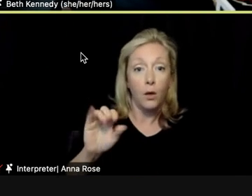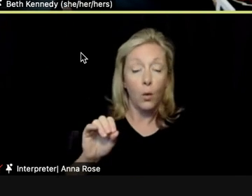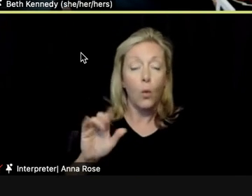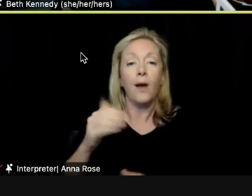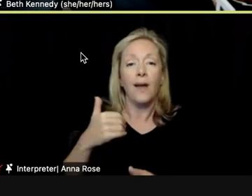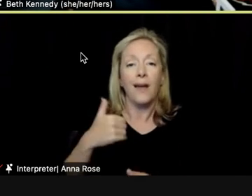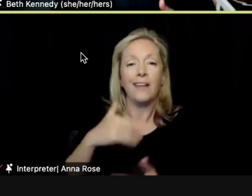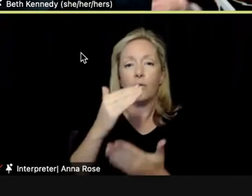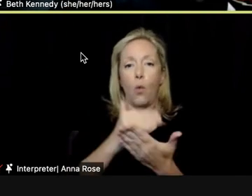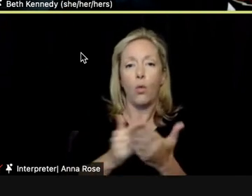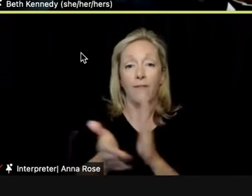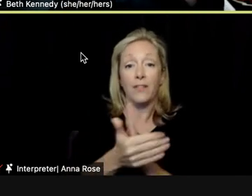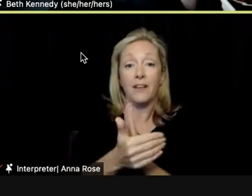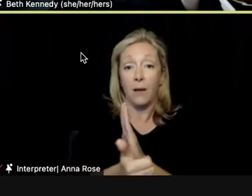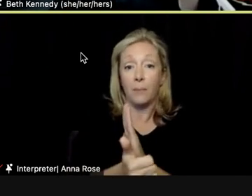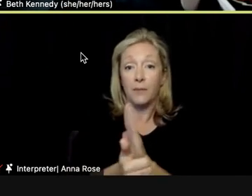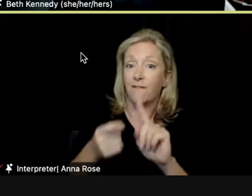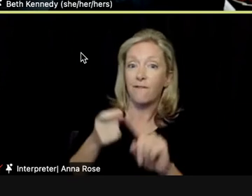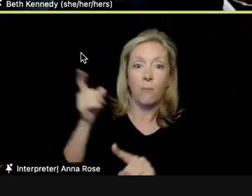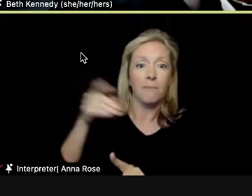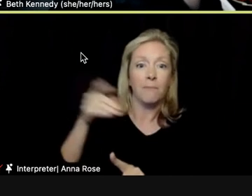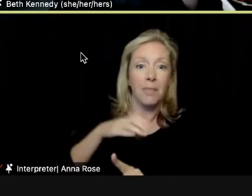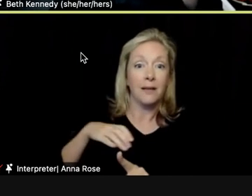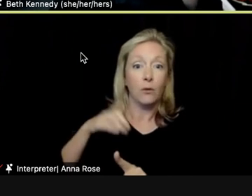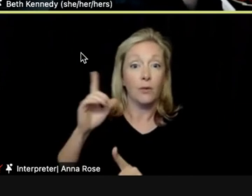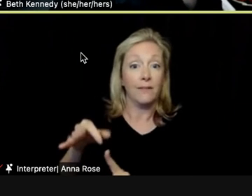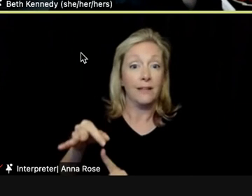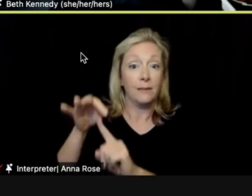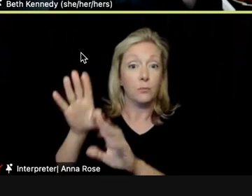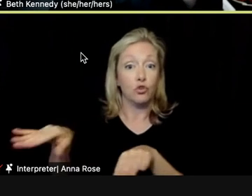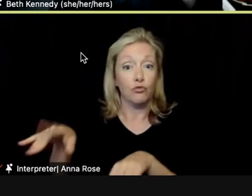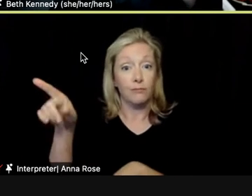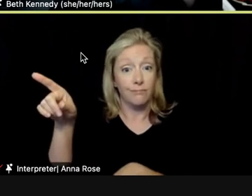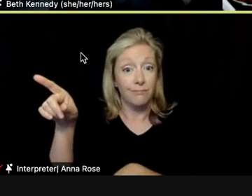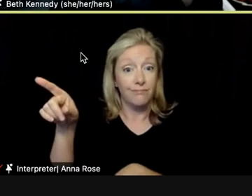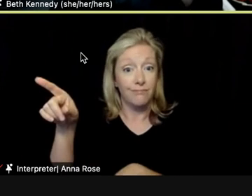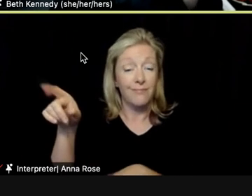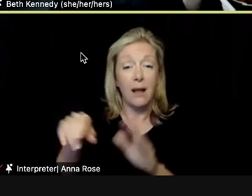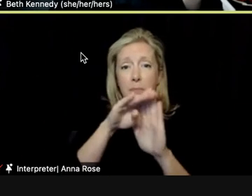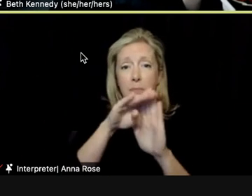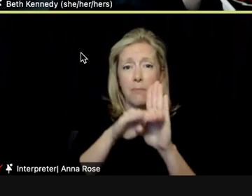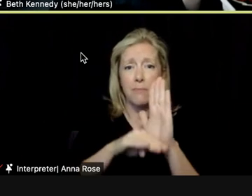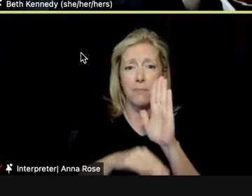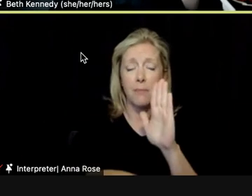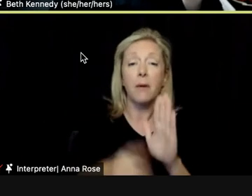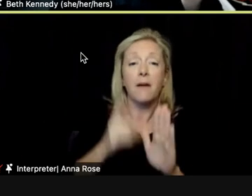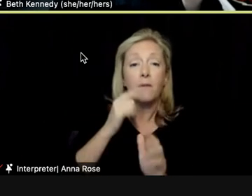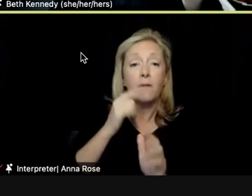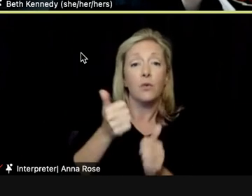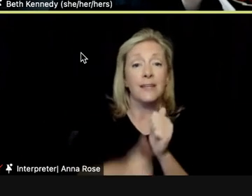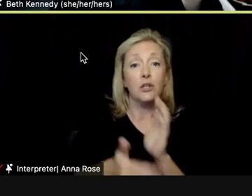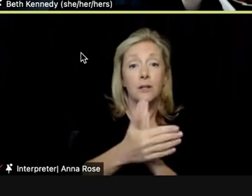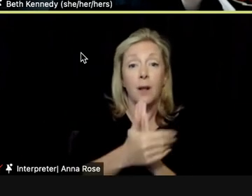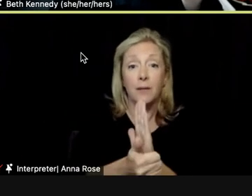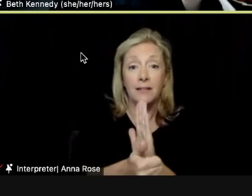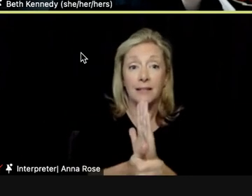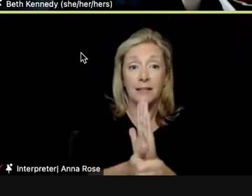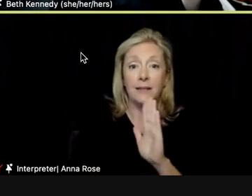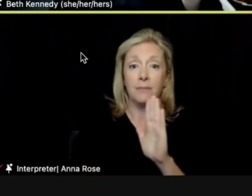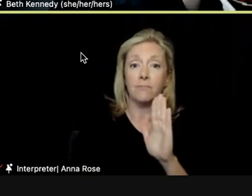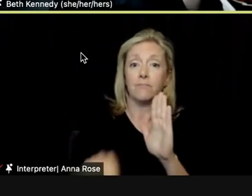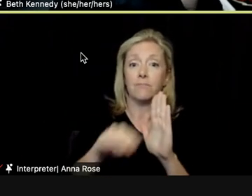of Exceptional Children, and you have to take each competency. You have to write a reflection on how you do that with